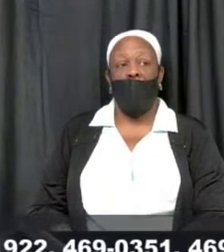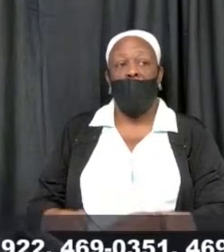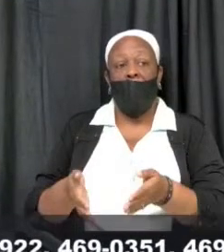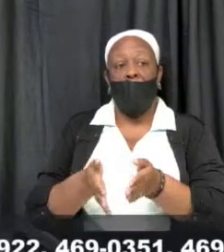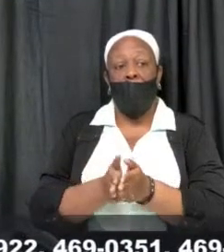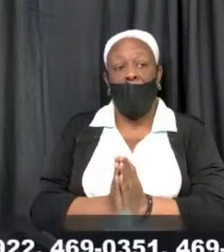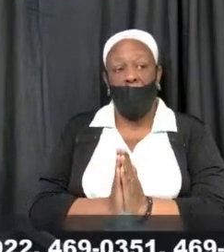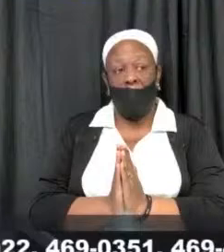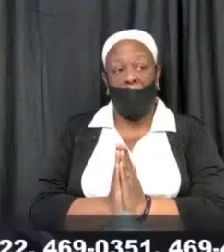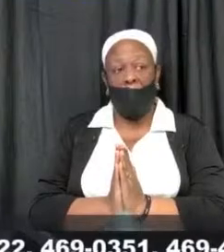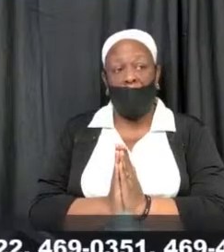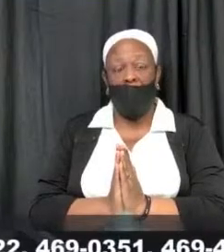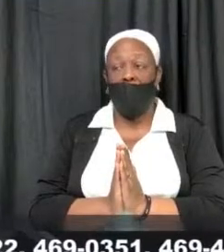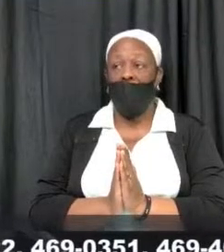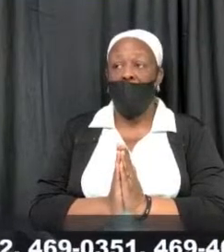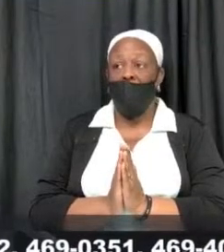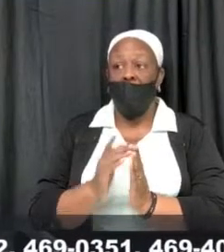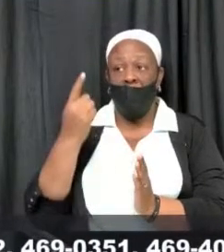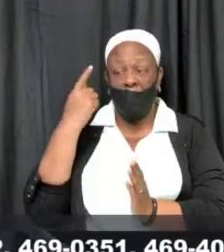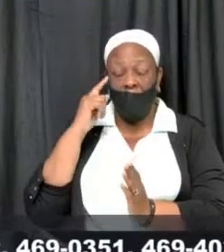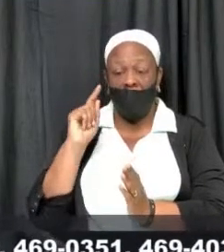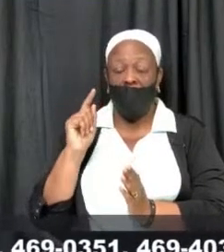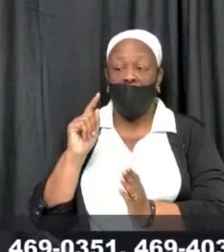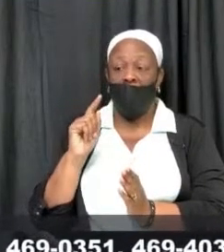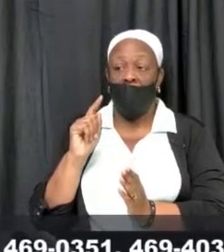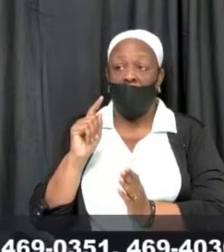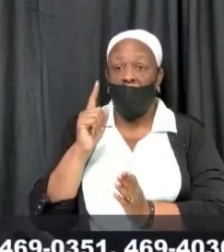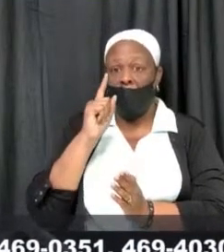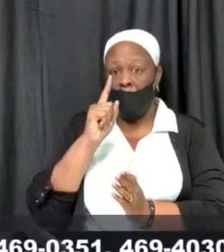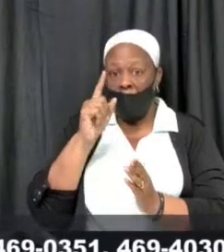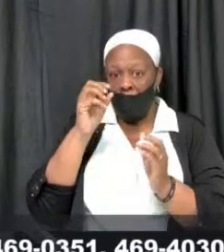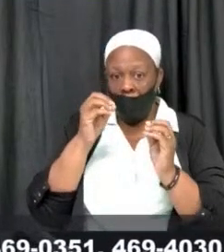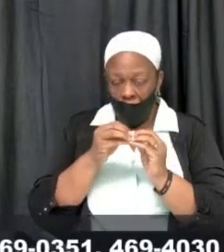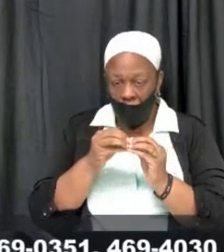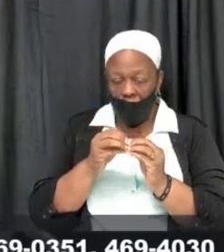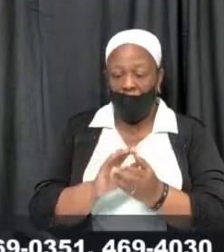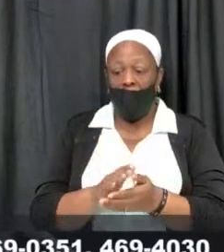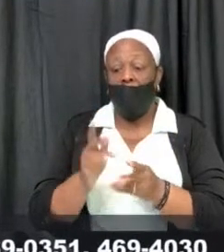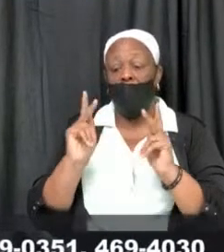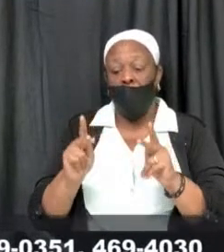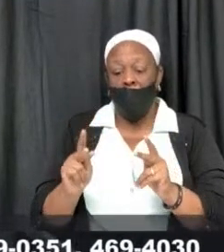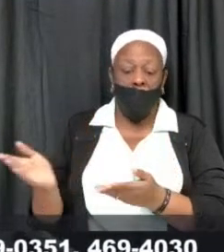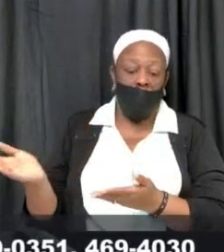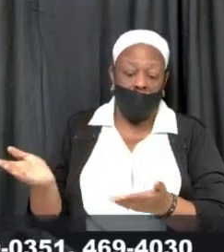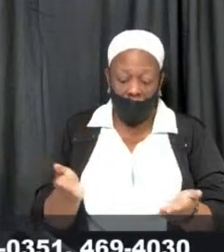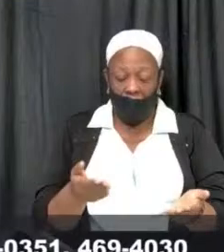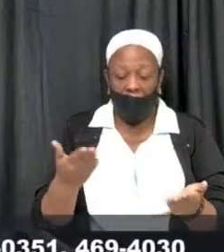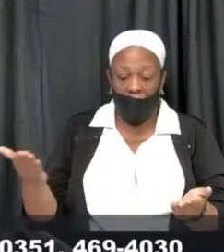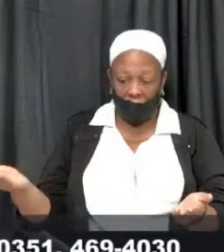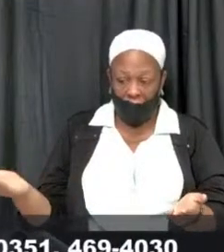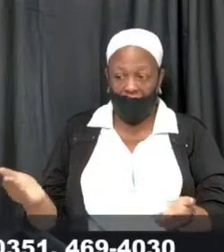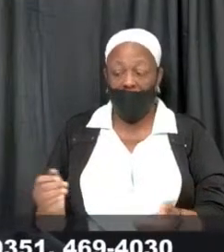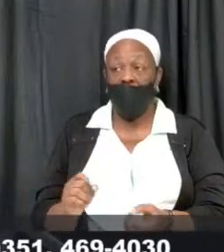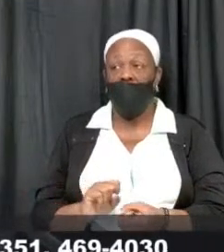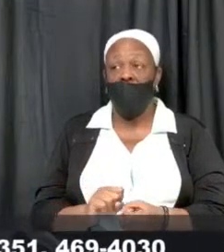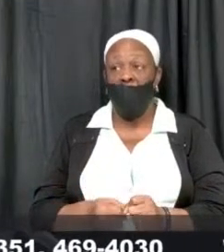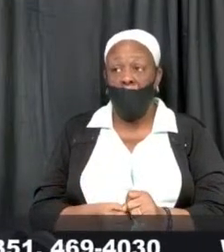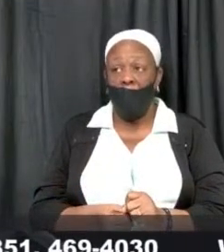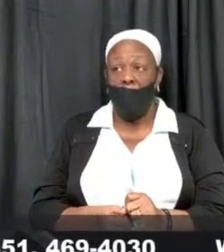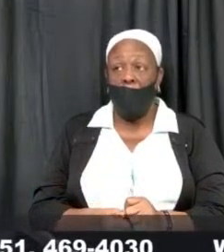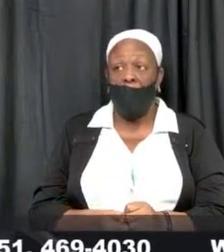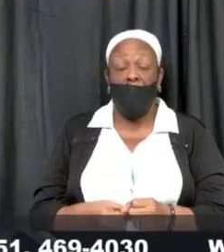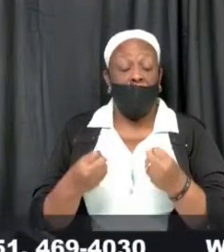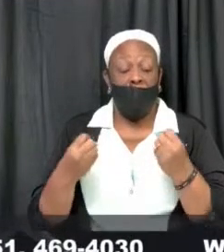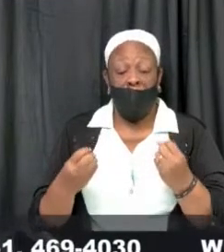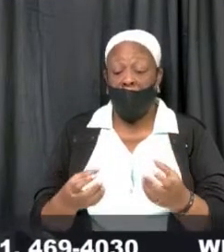utilized, as we have some more supplies that persons have still brought. And due to the demand on